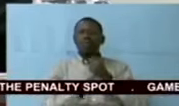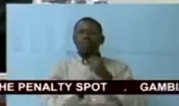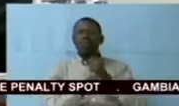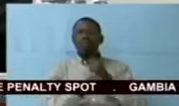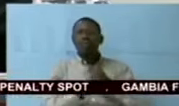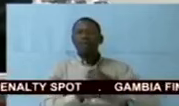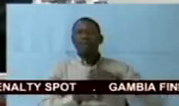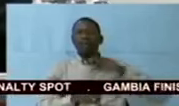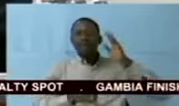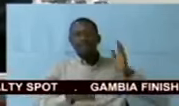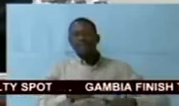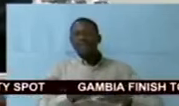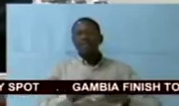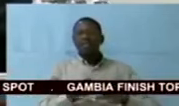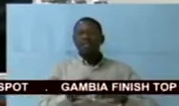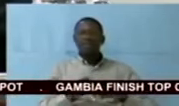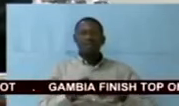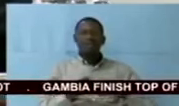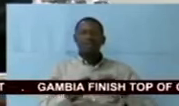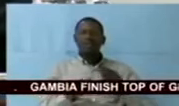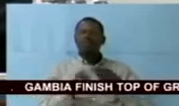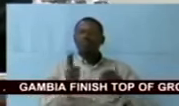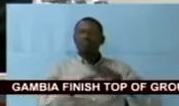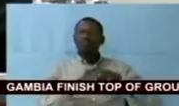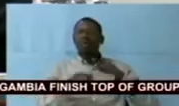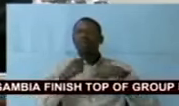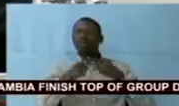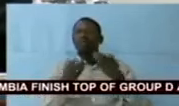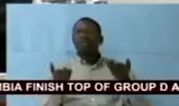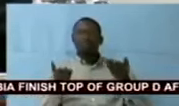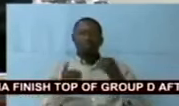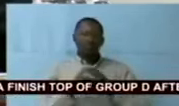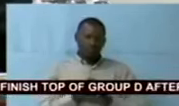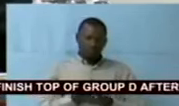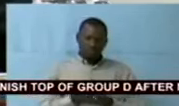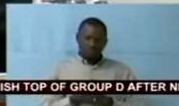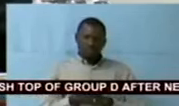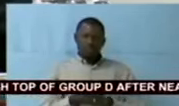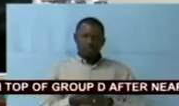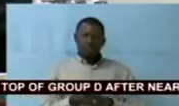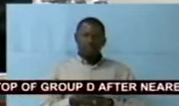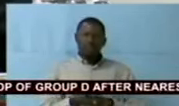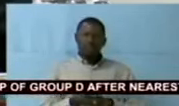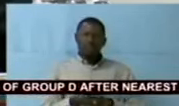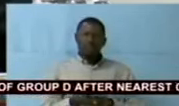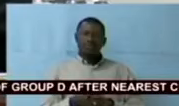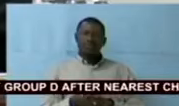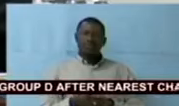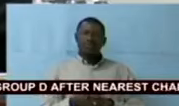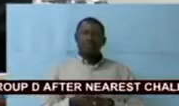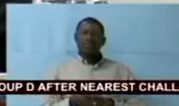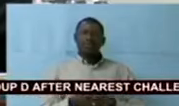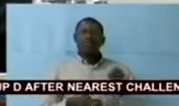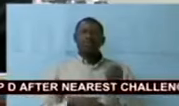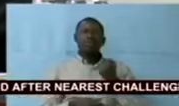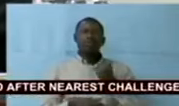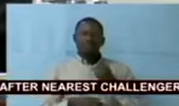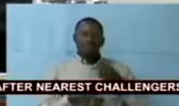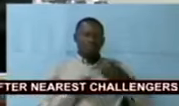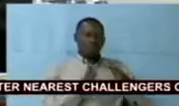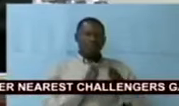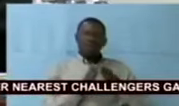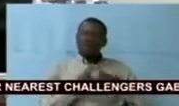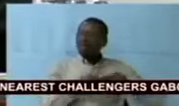Omutonyali kadunie lua lanya dolu jibe akakoleale pour kata koti alfo ko dandula. Because there is a way out of